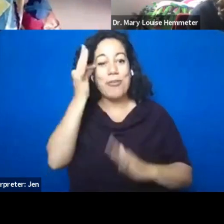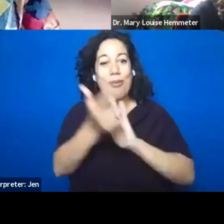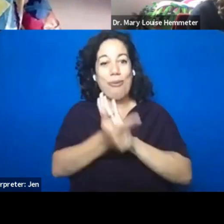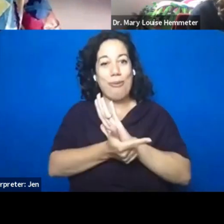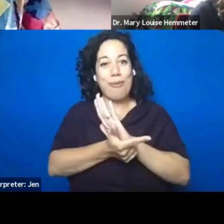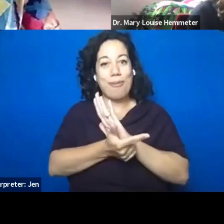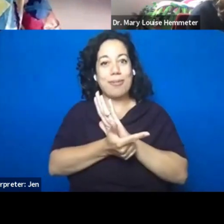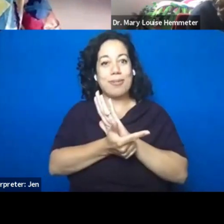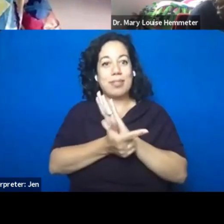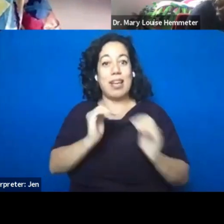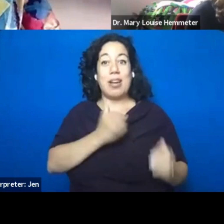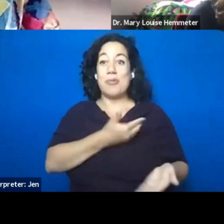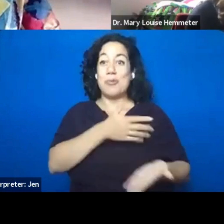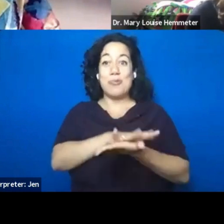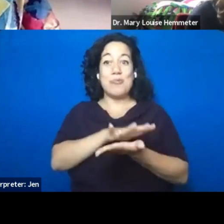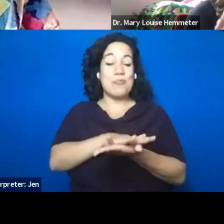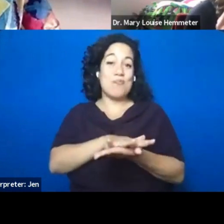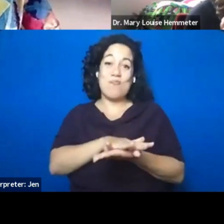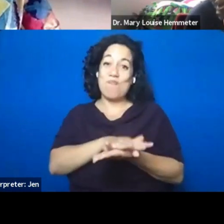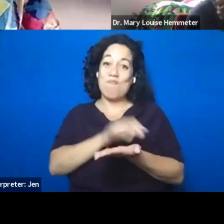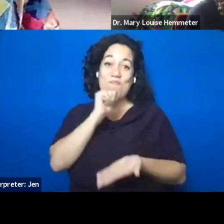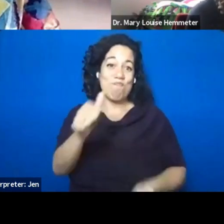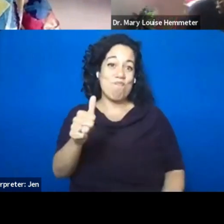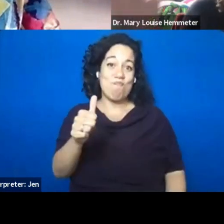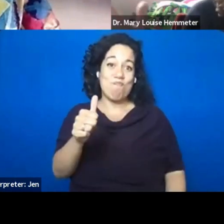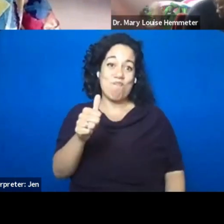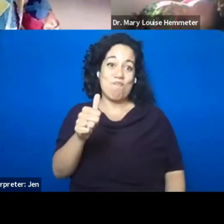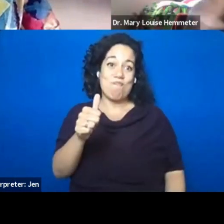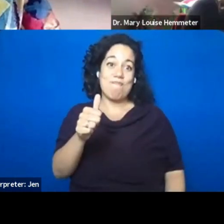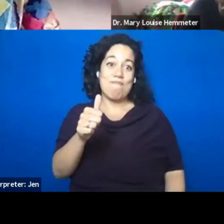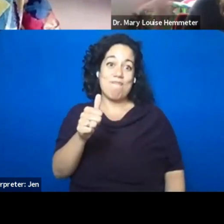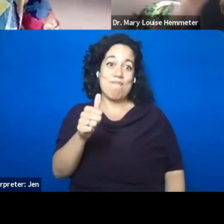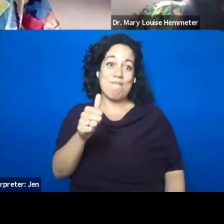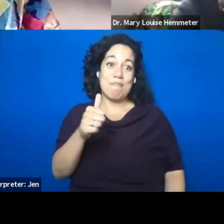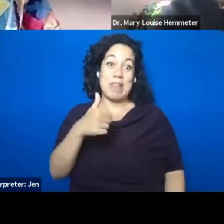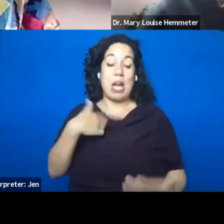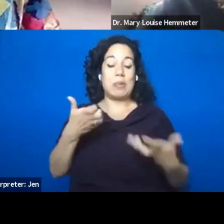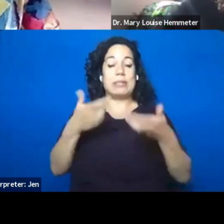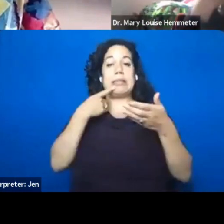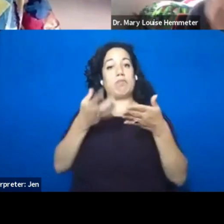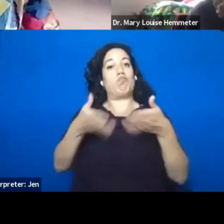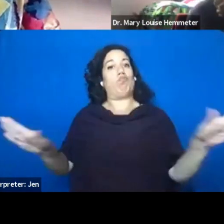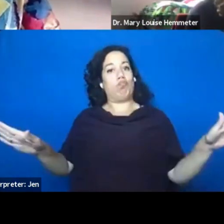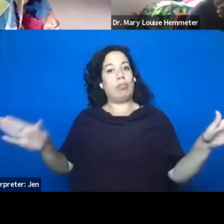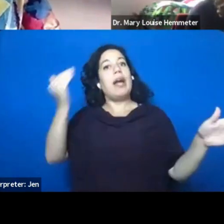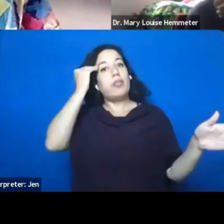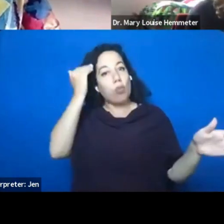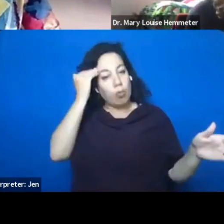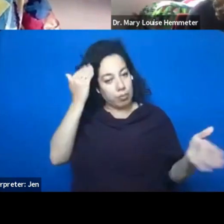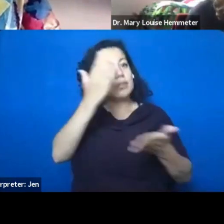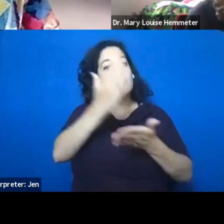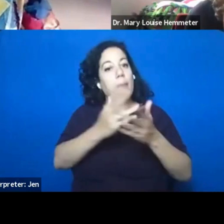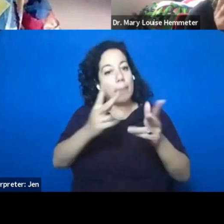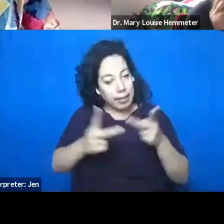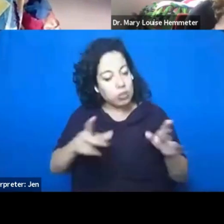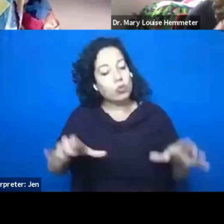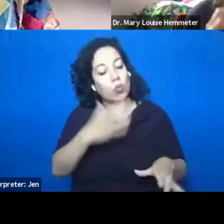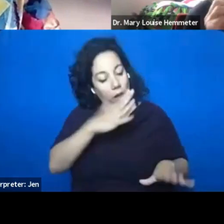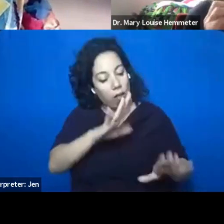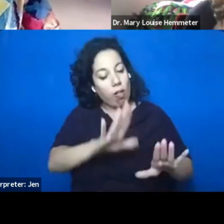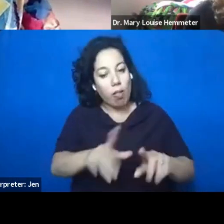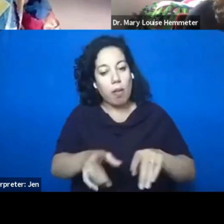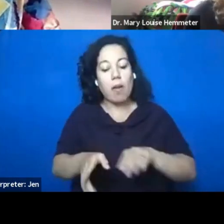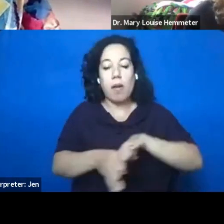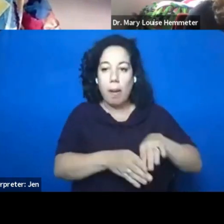And our schools don't, I want to say this generically, and I know there are places that do it well, but I